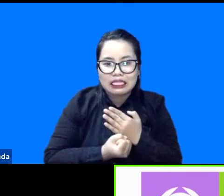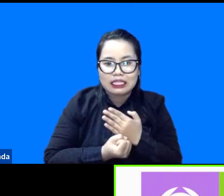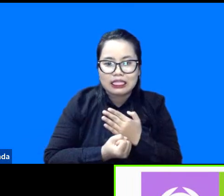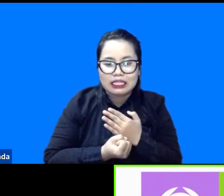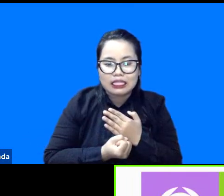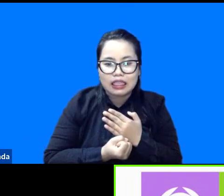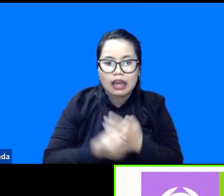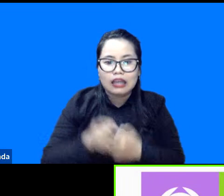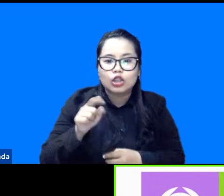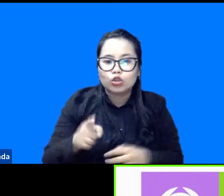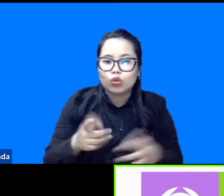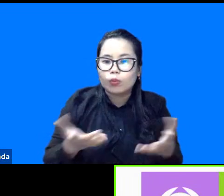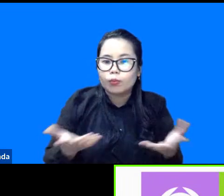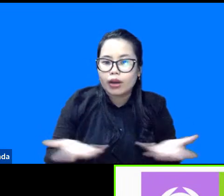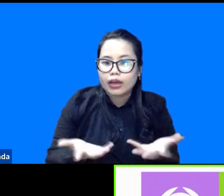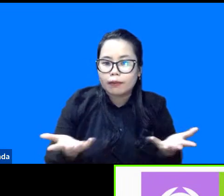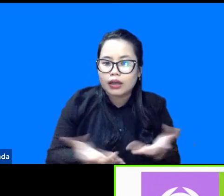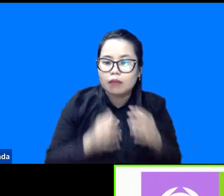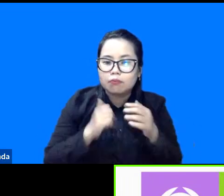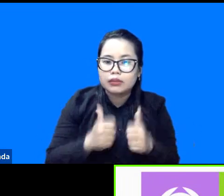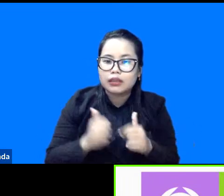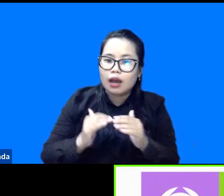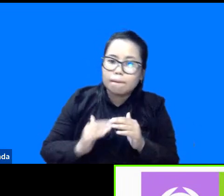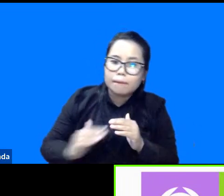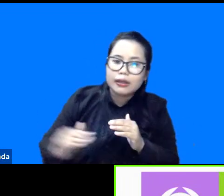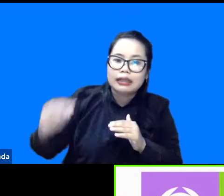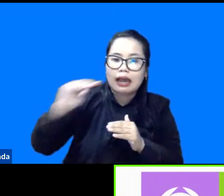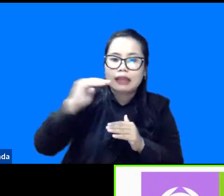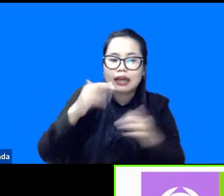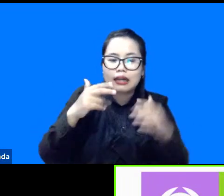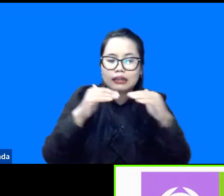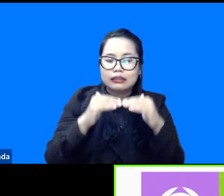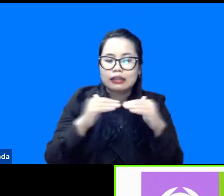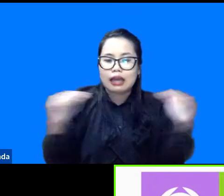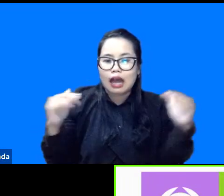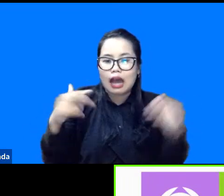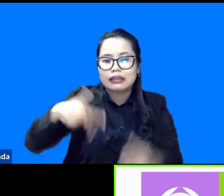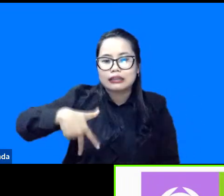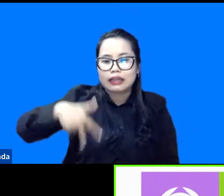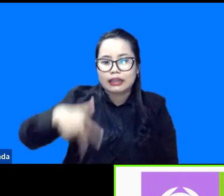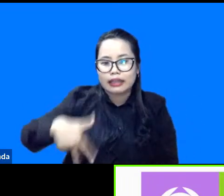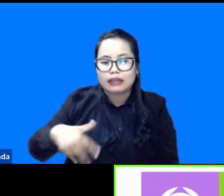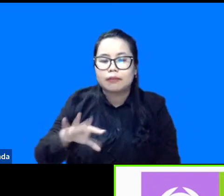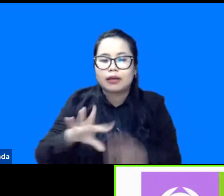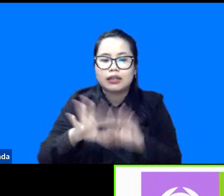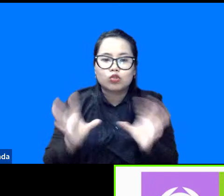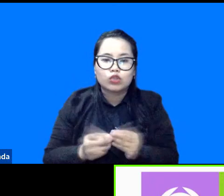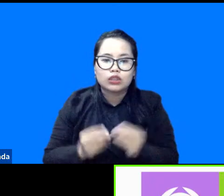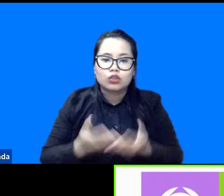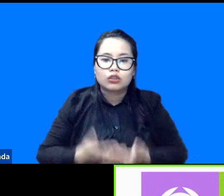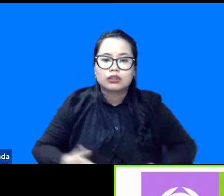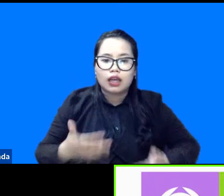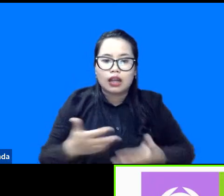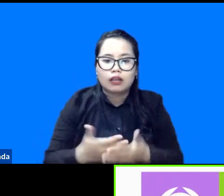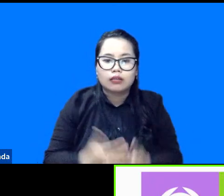the gender equality and the social inclusion in terms of the natural resources and energy